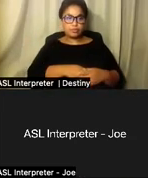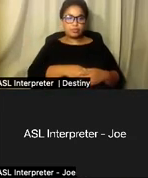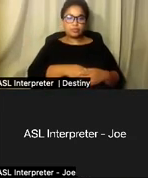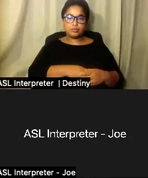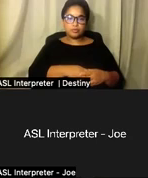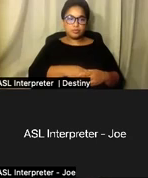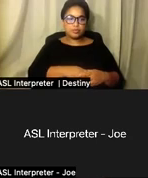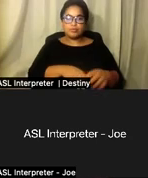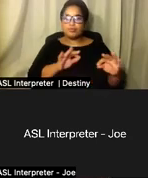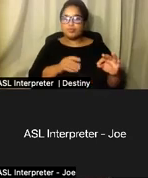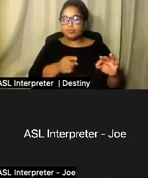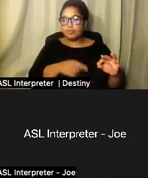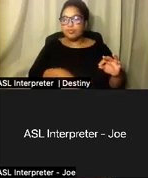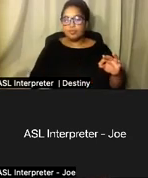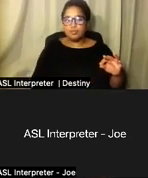There you go.